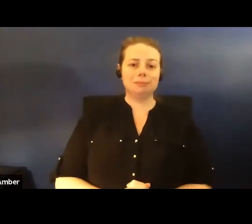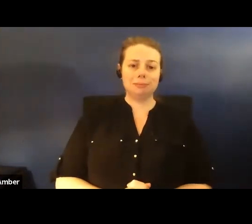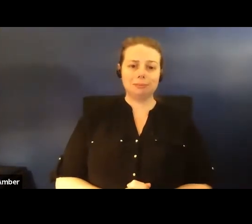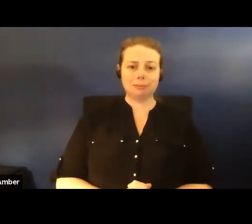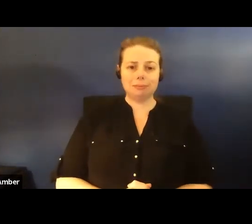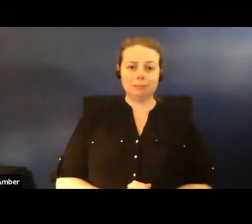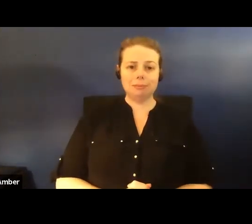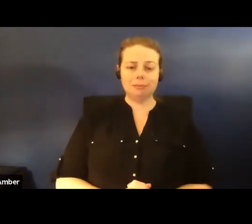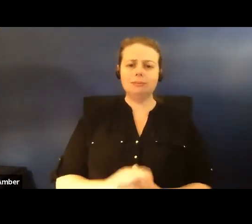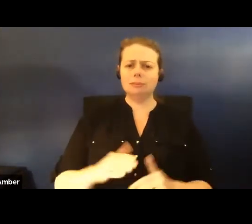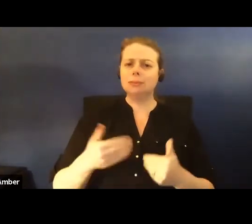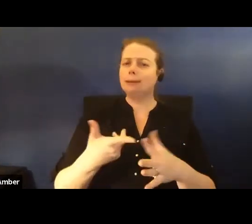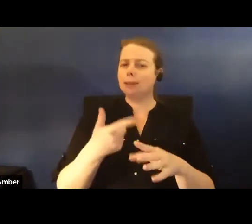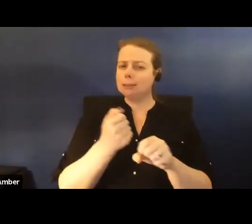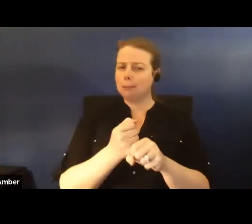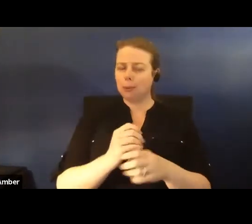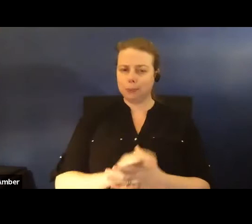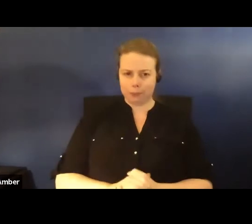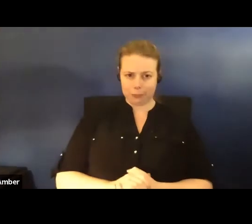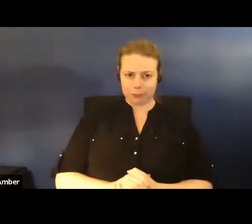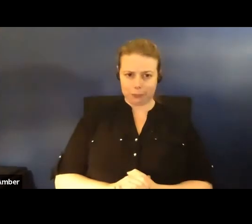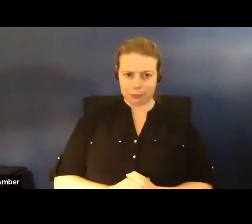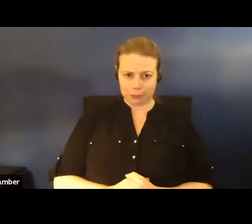For example, how does technology